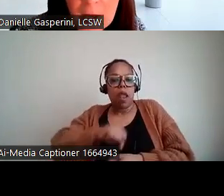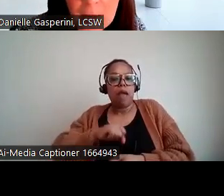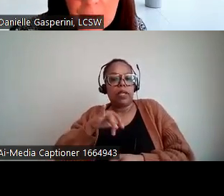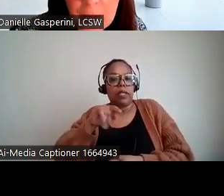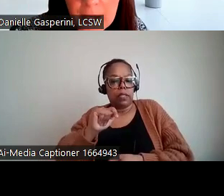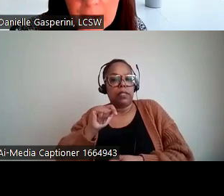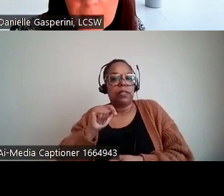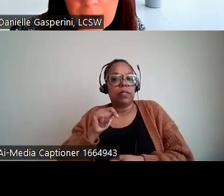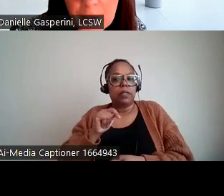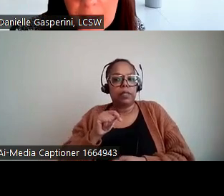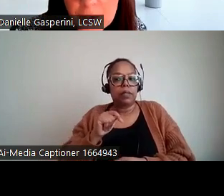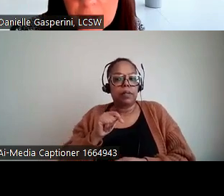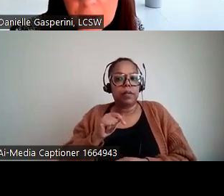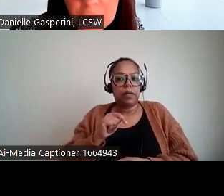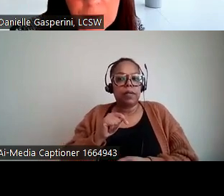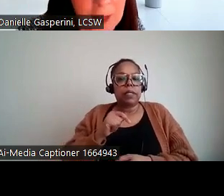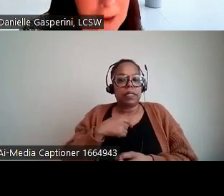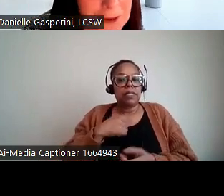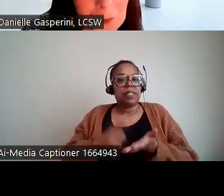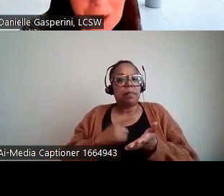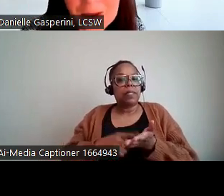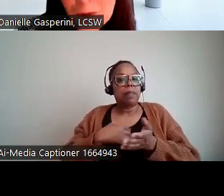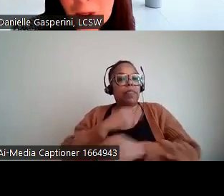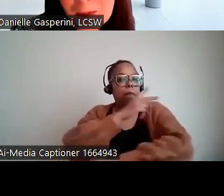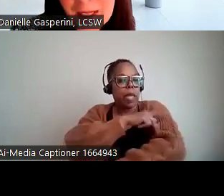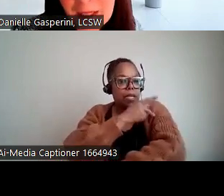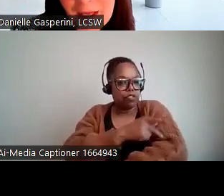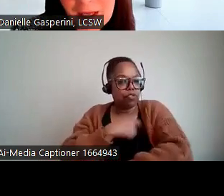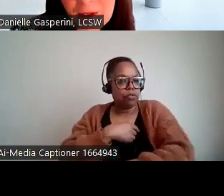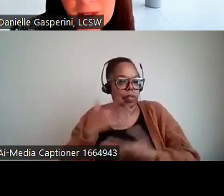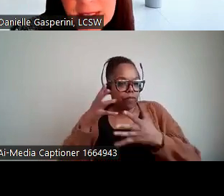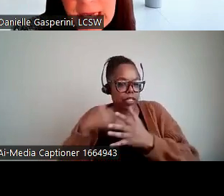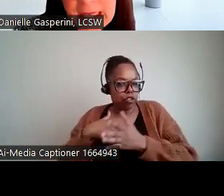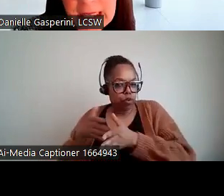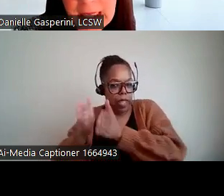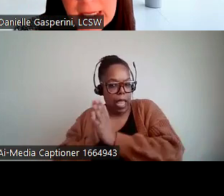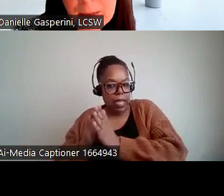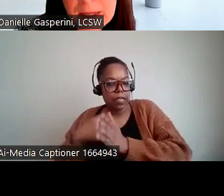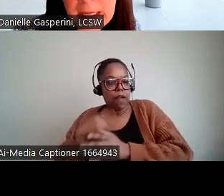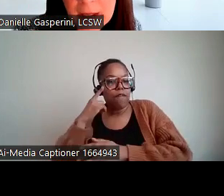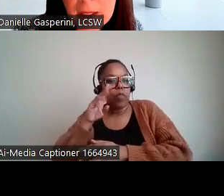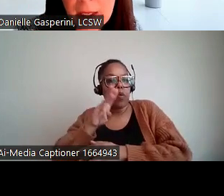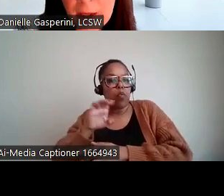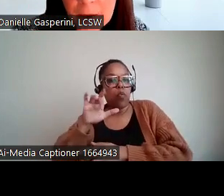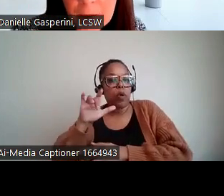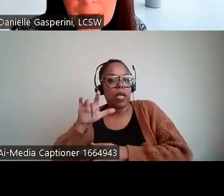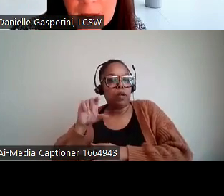having their patients fill out some wellness forms at the beginning of their visit. And a lot of times